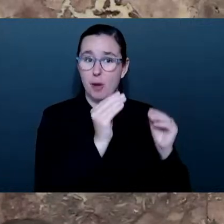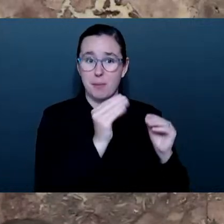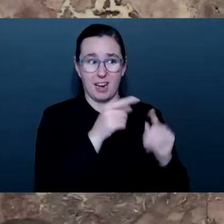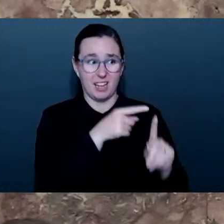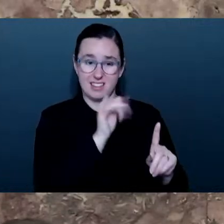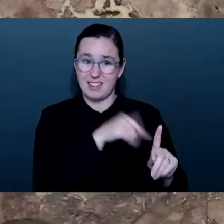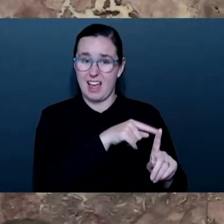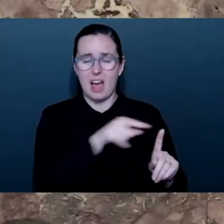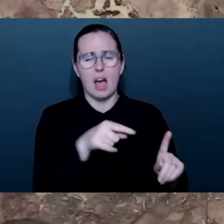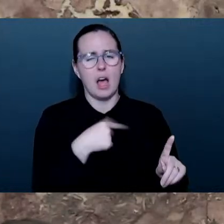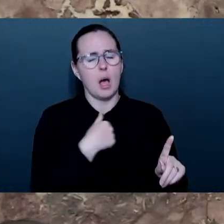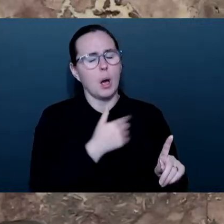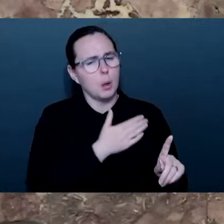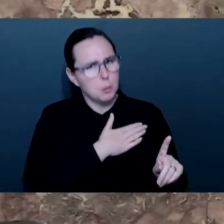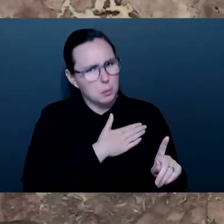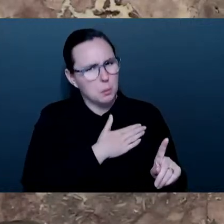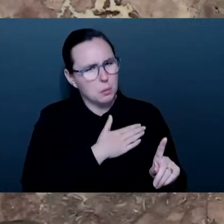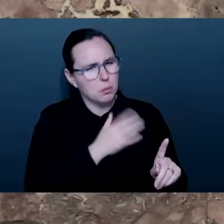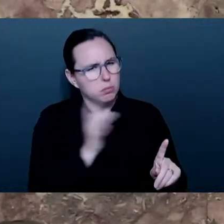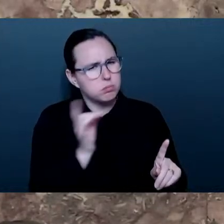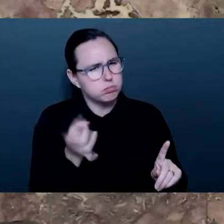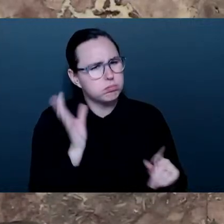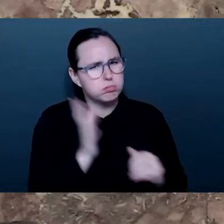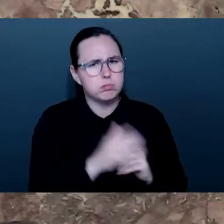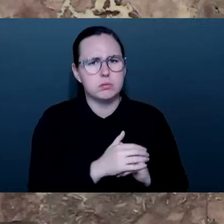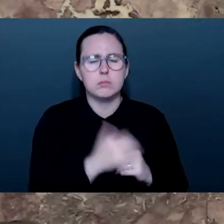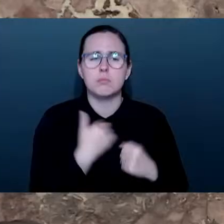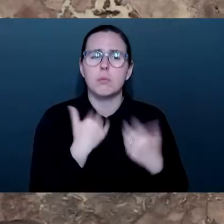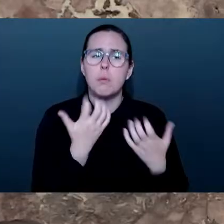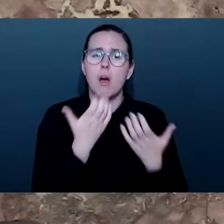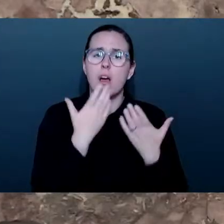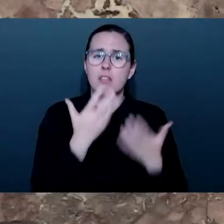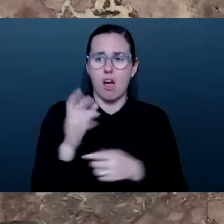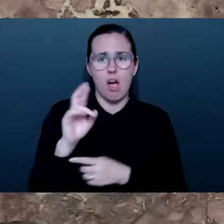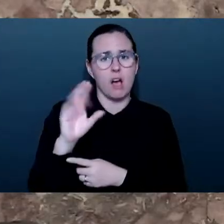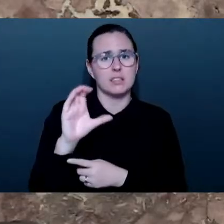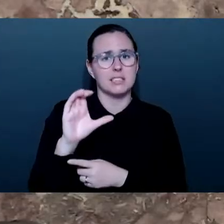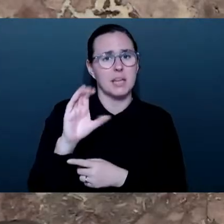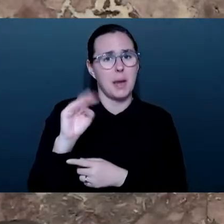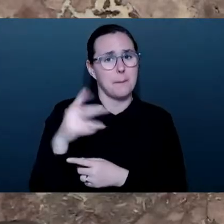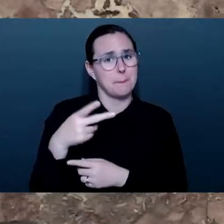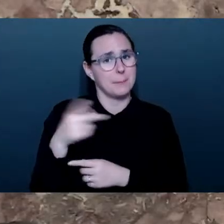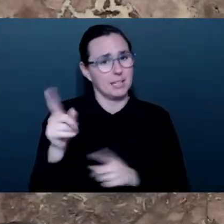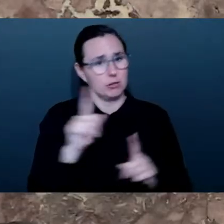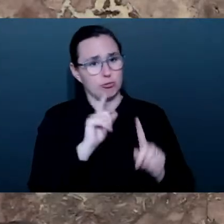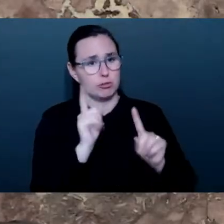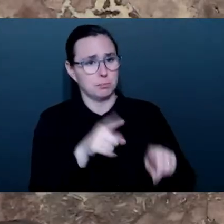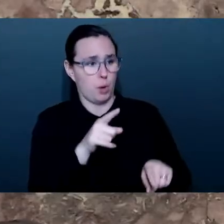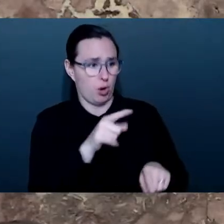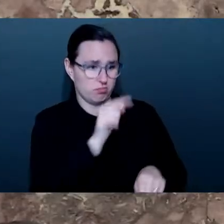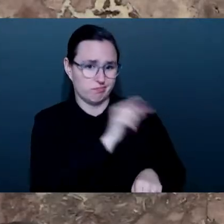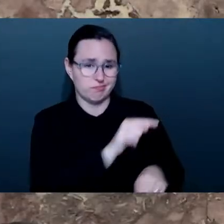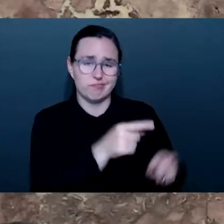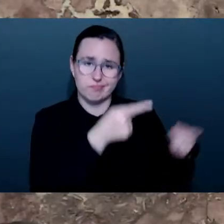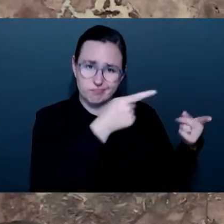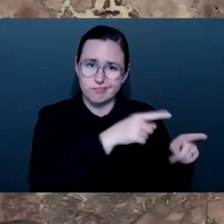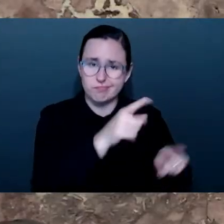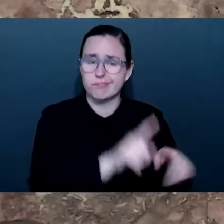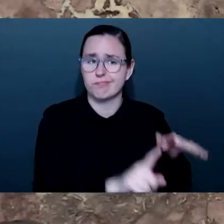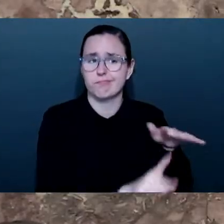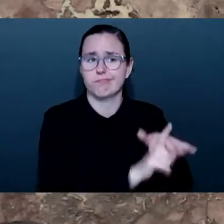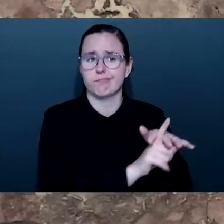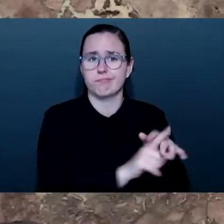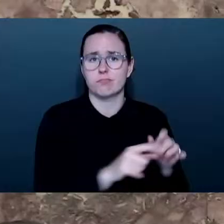the RCMP who responded and for the people who provide support to paramedics and other frontline workers when